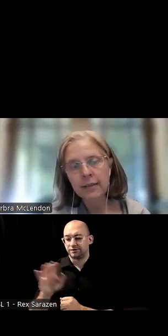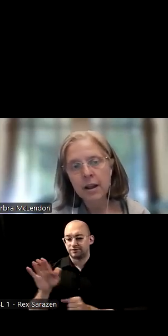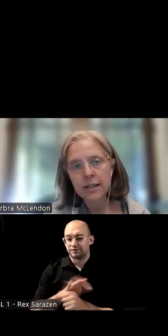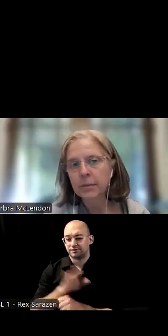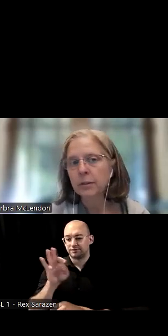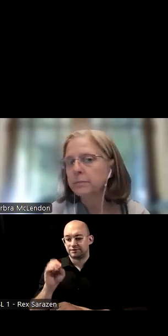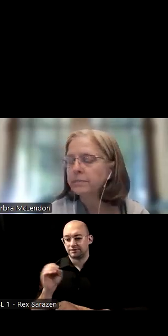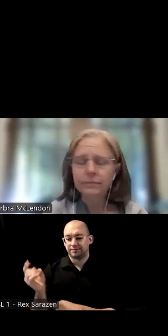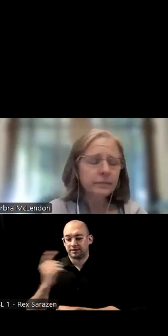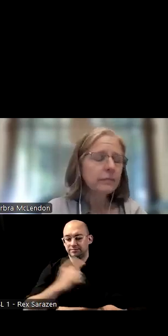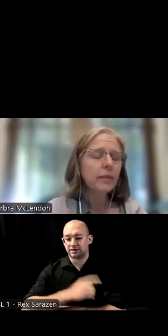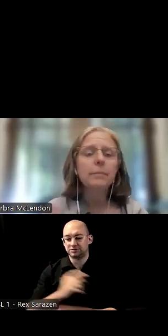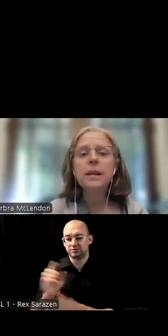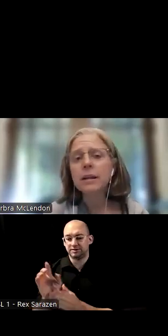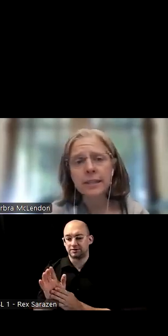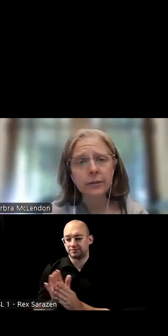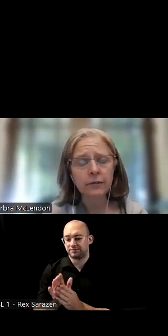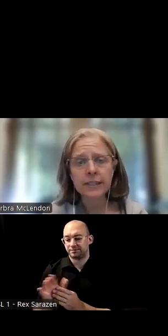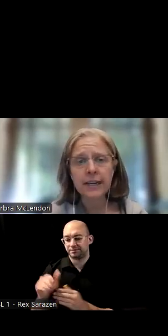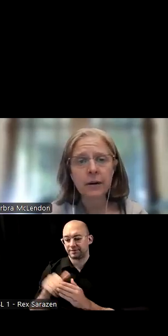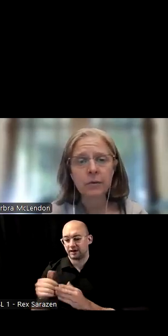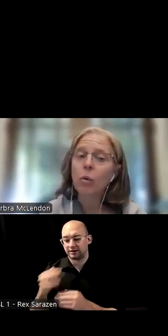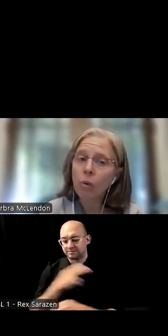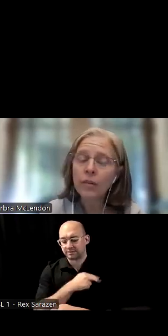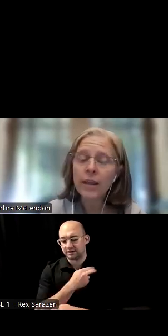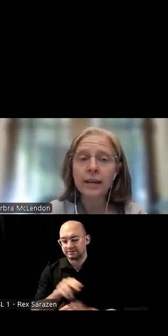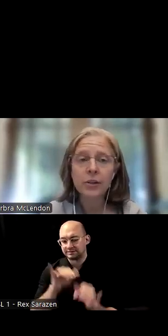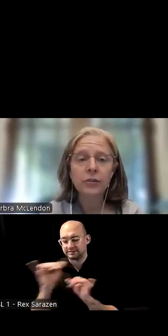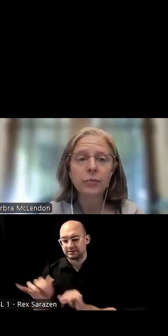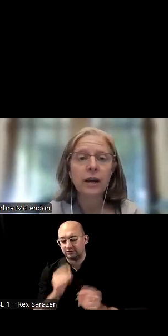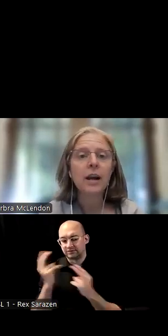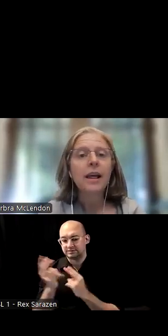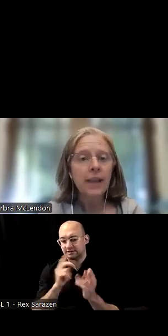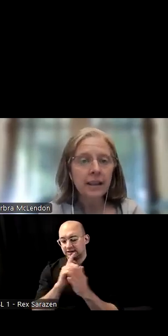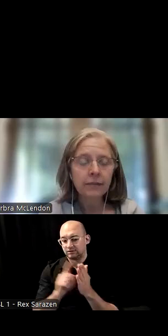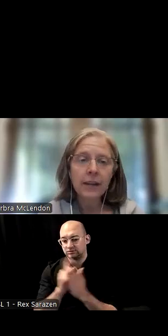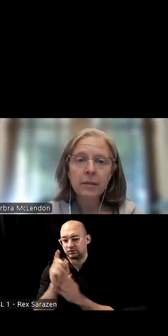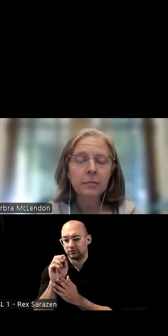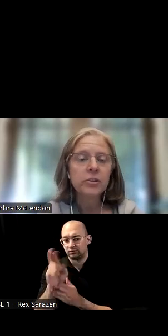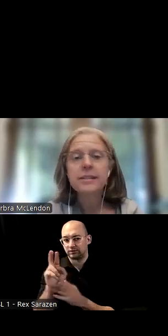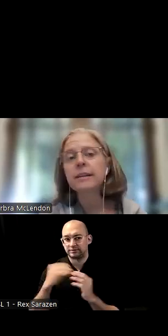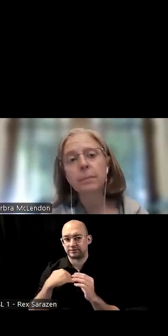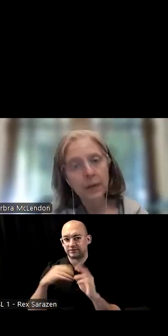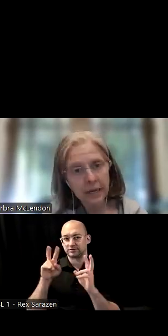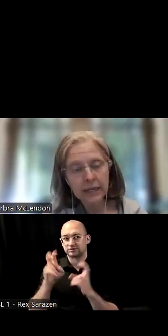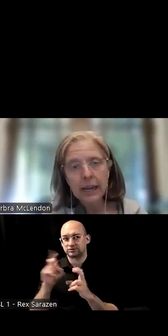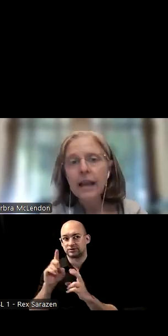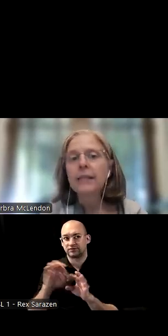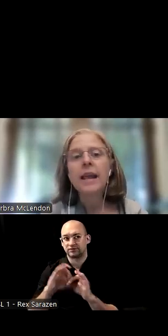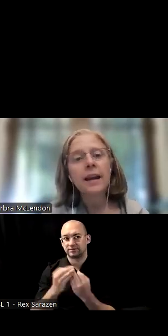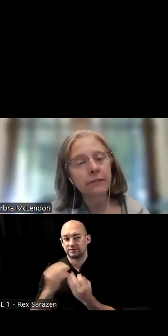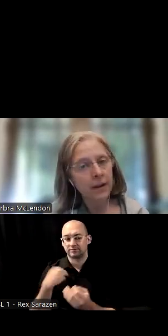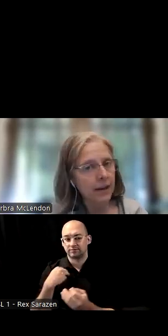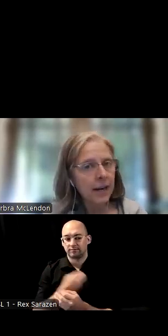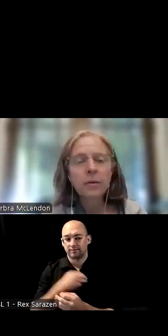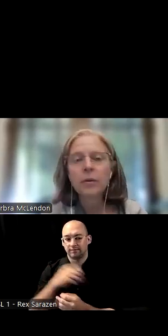stay in the hospital beyond standard visiting hours, or they had issues where they as a family member just needed a break and